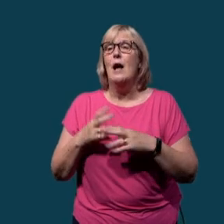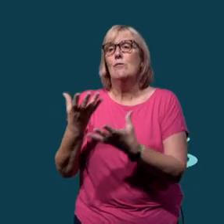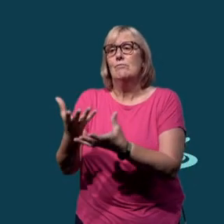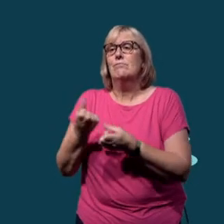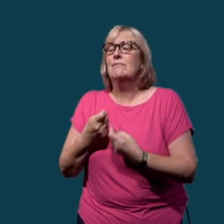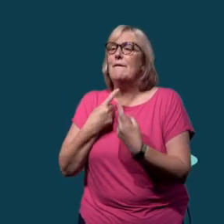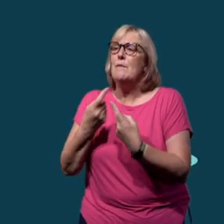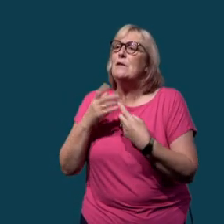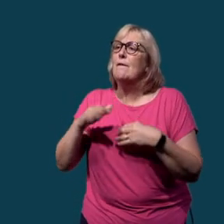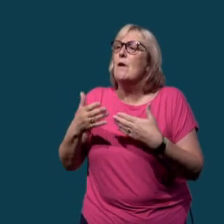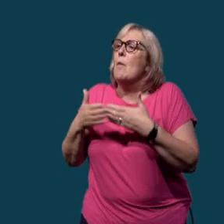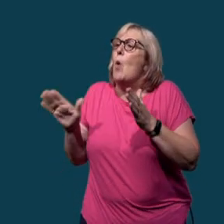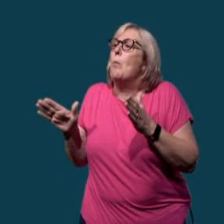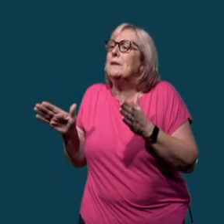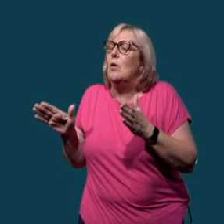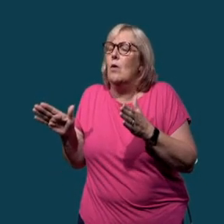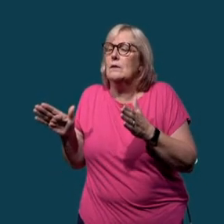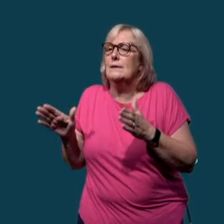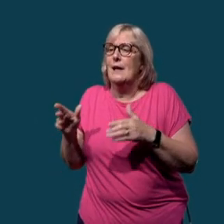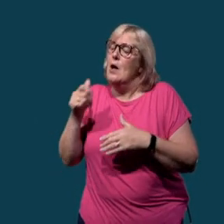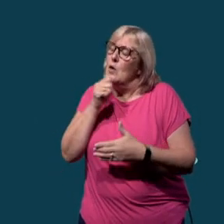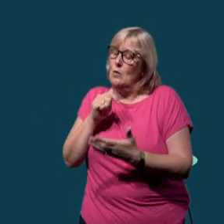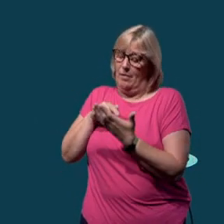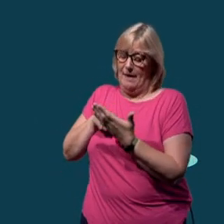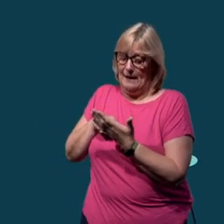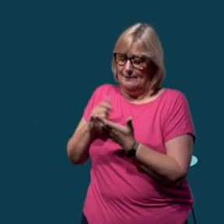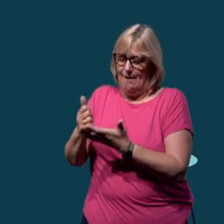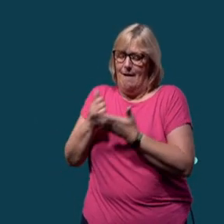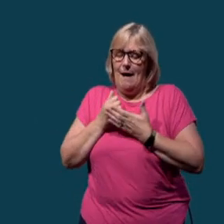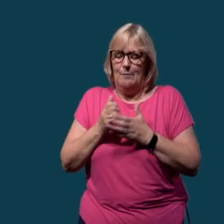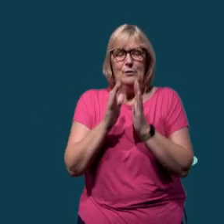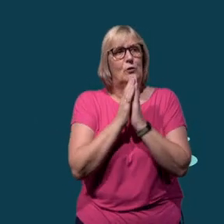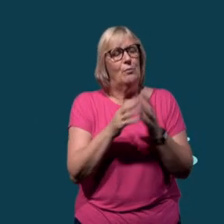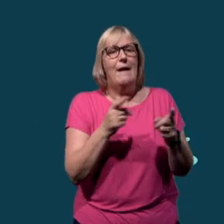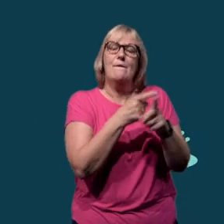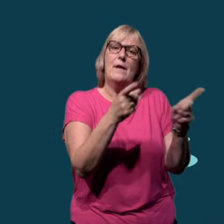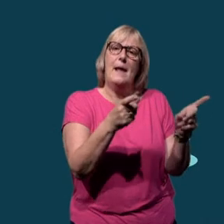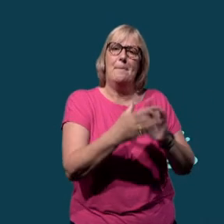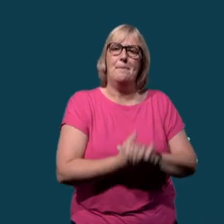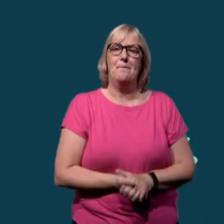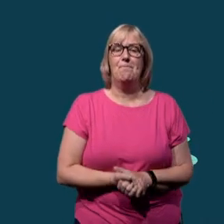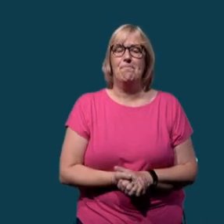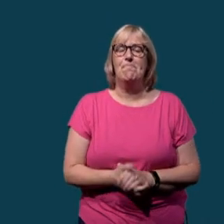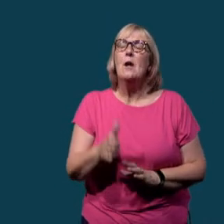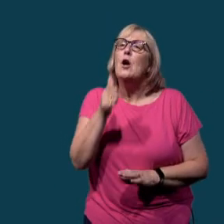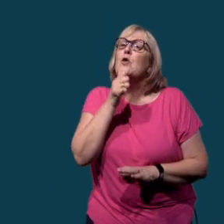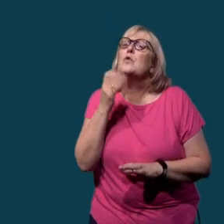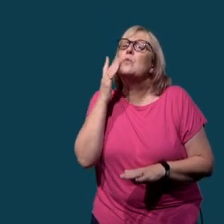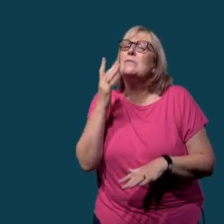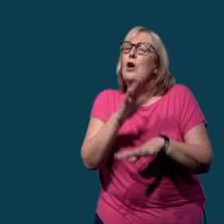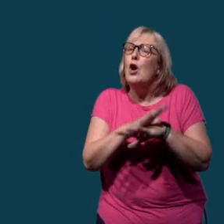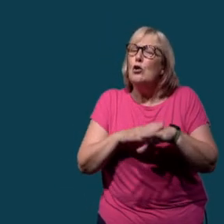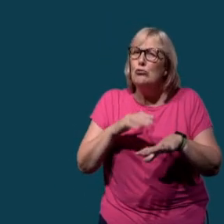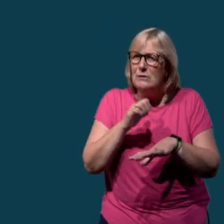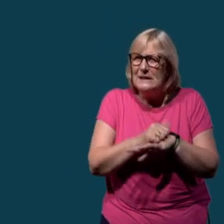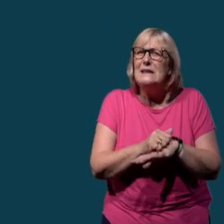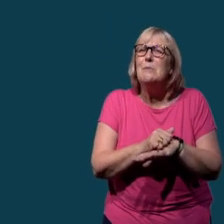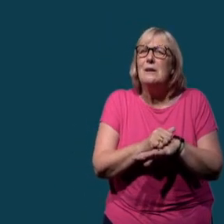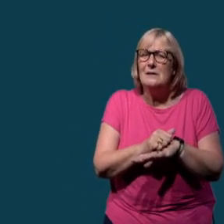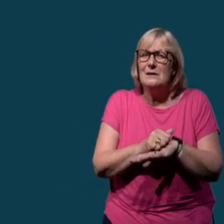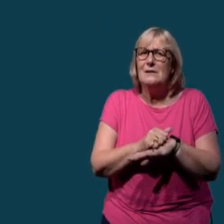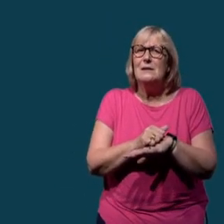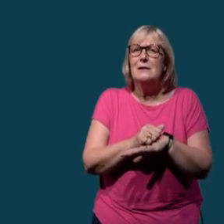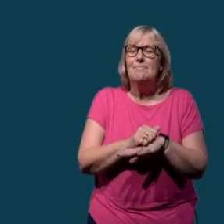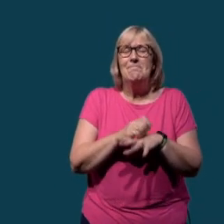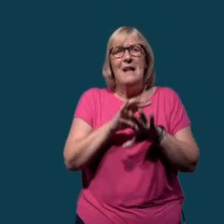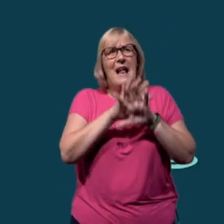use that to help us pray as a family. We particularly like to use that at Christmas time. It's a time when